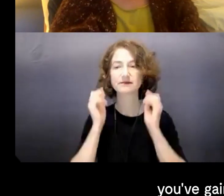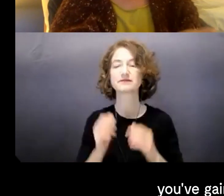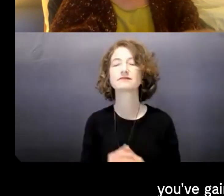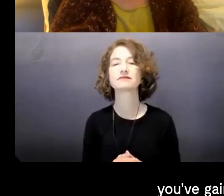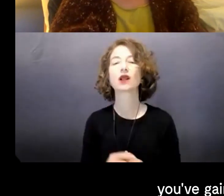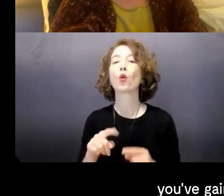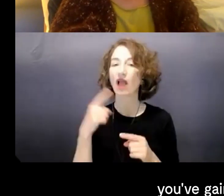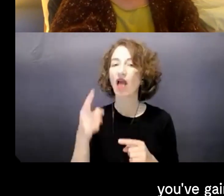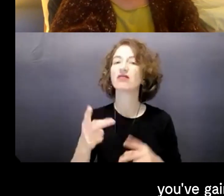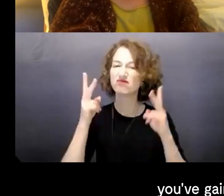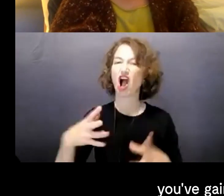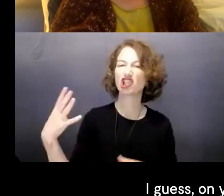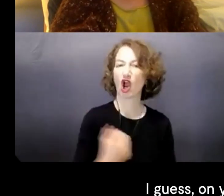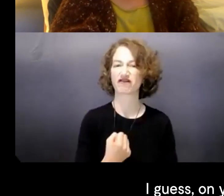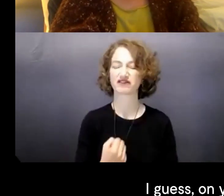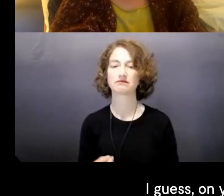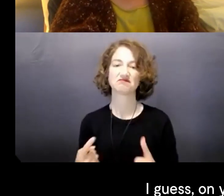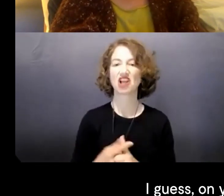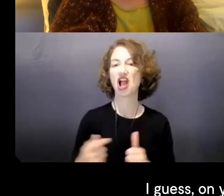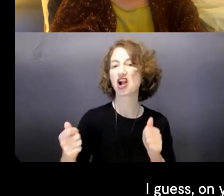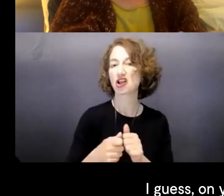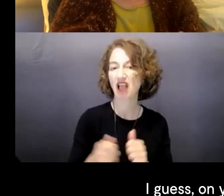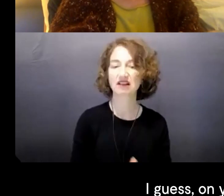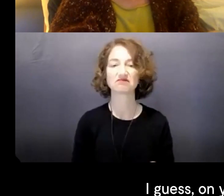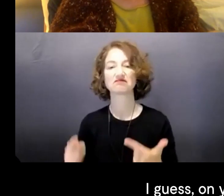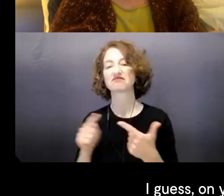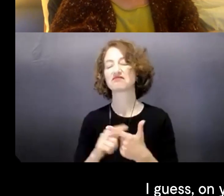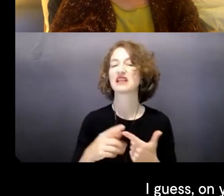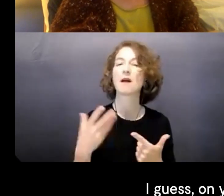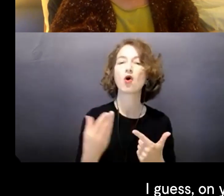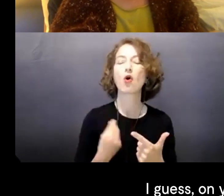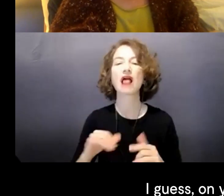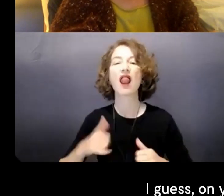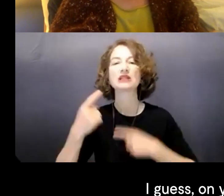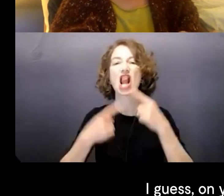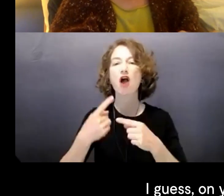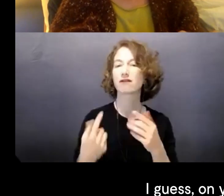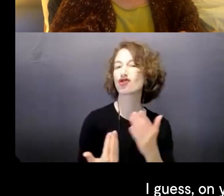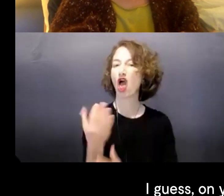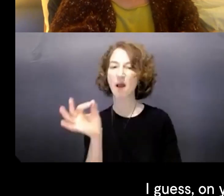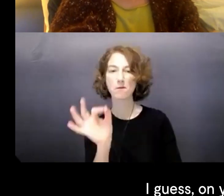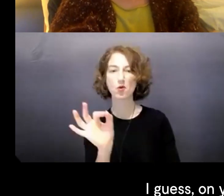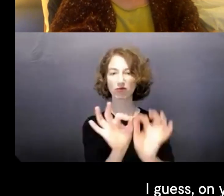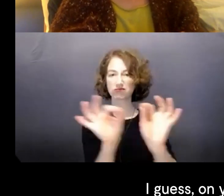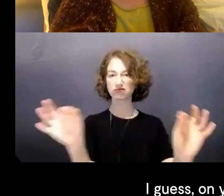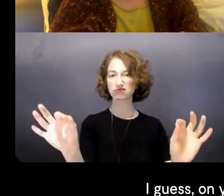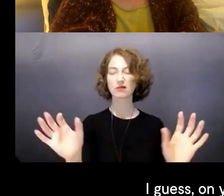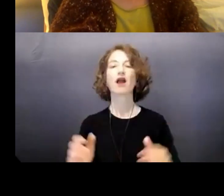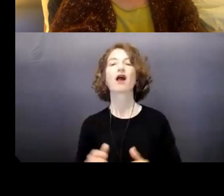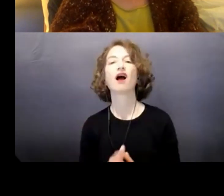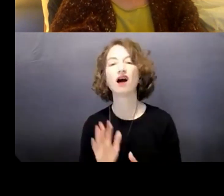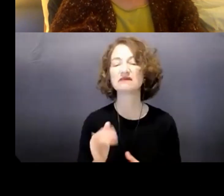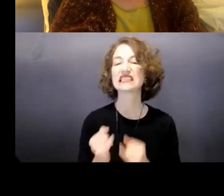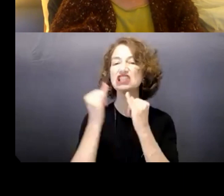gained some credit, I guess, on your CV or your professional life at your